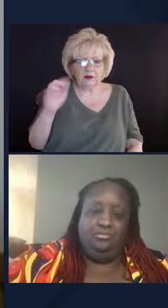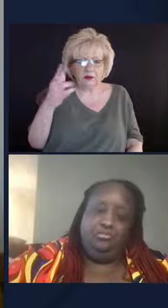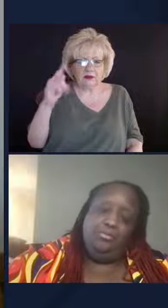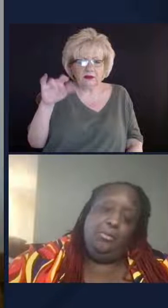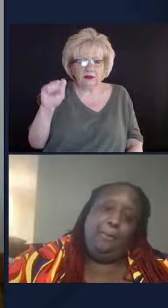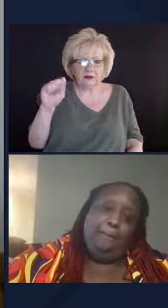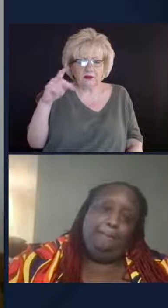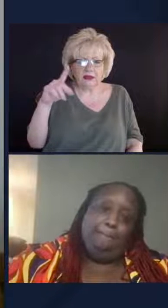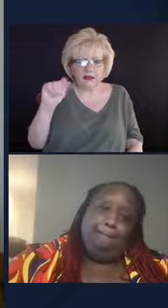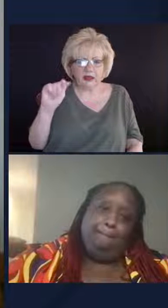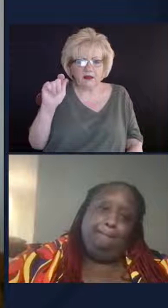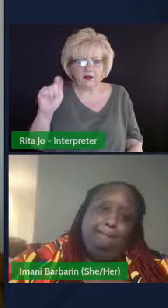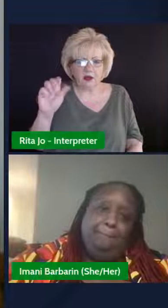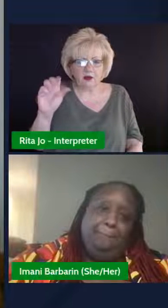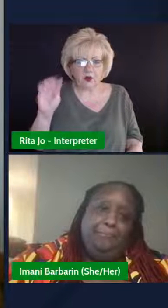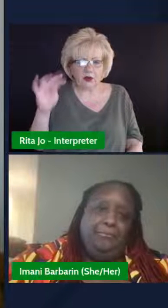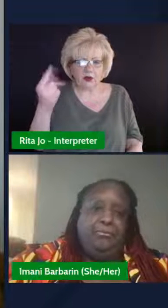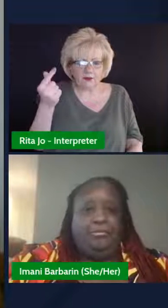www.disabilityrightspa.org.